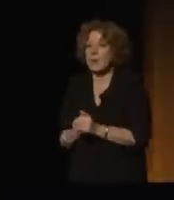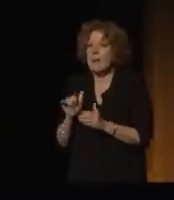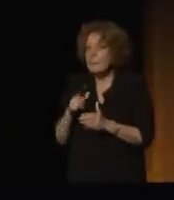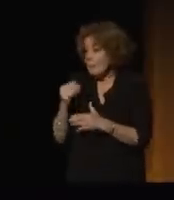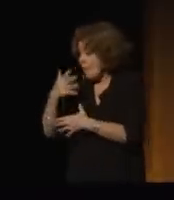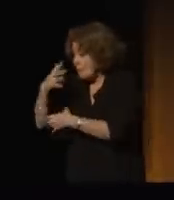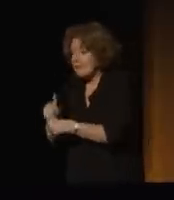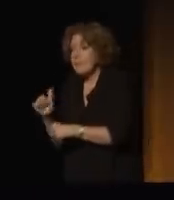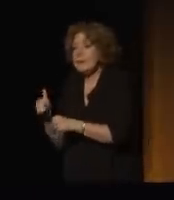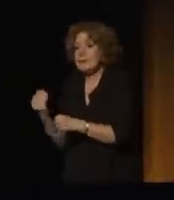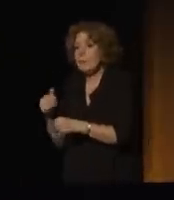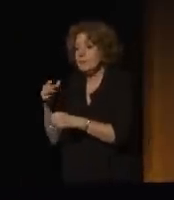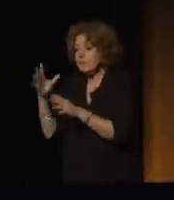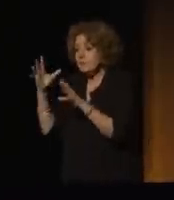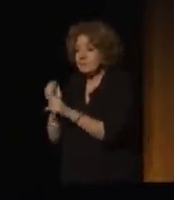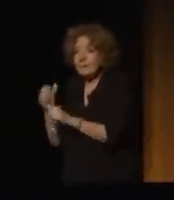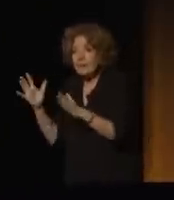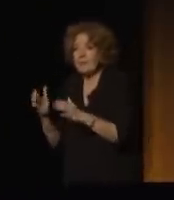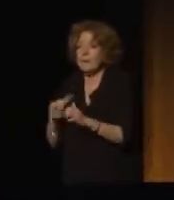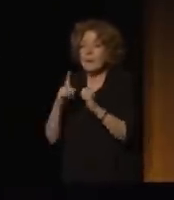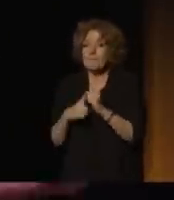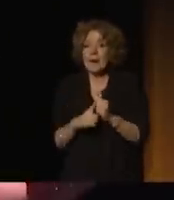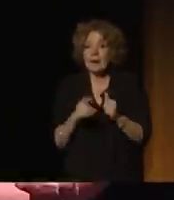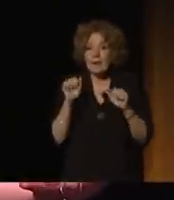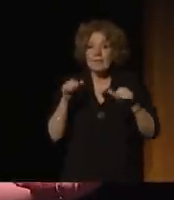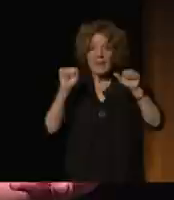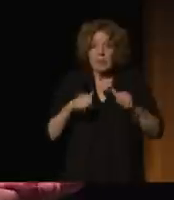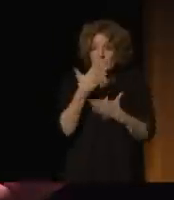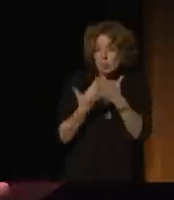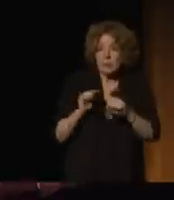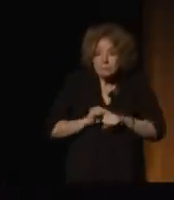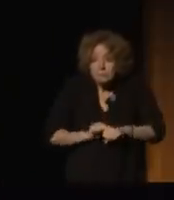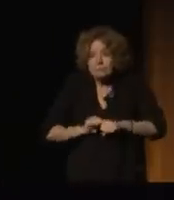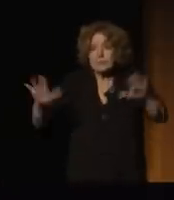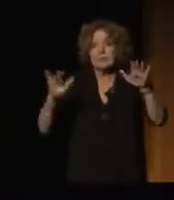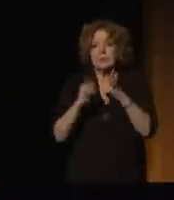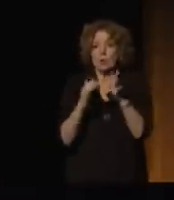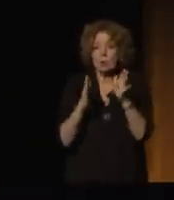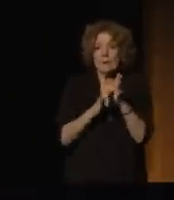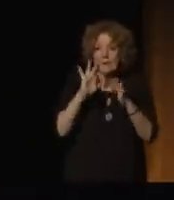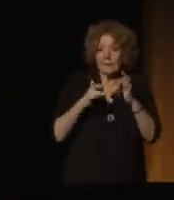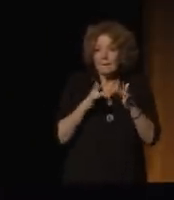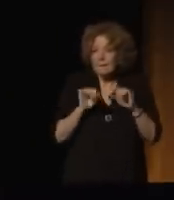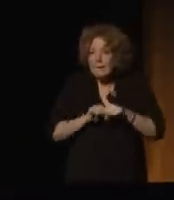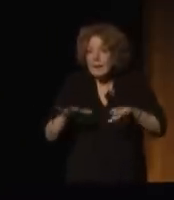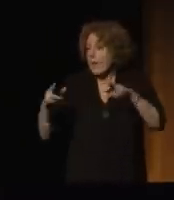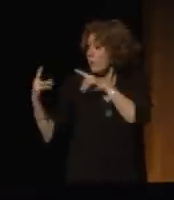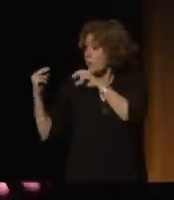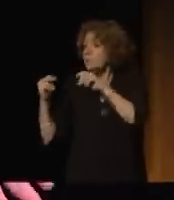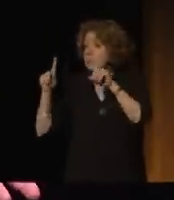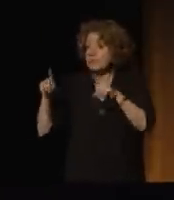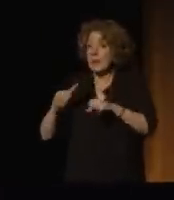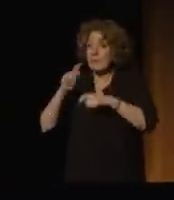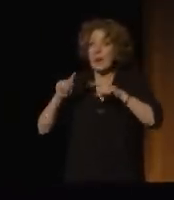believe you, maybe they didn't. Suddenly you had these things that were just blasting out on social media, and the whispers became what I think of as